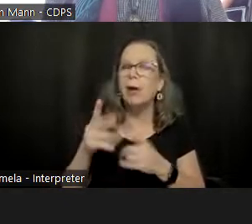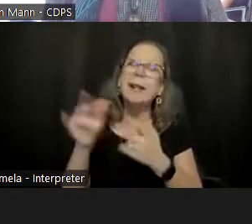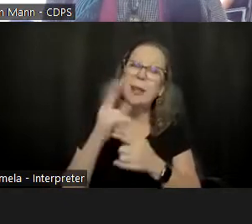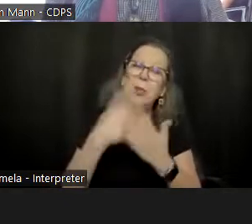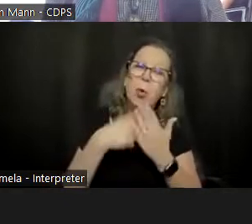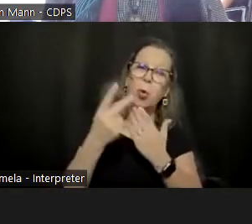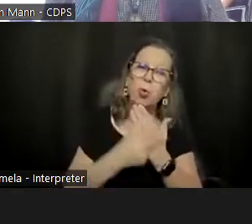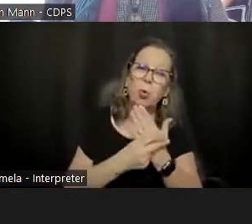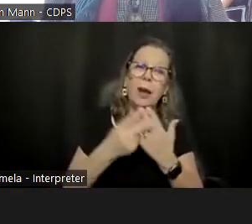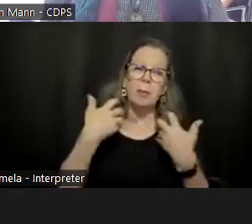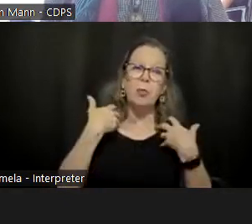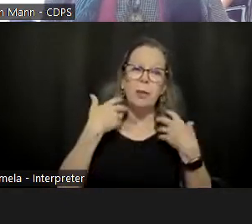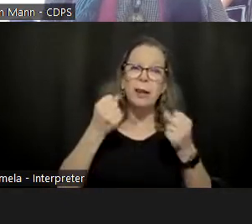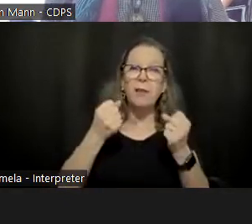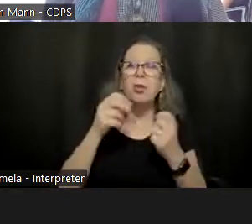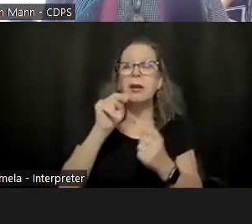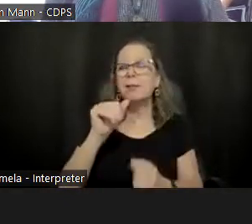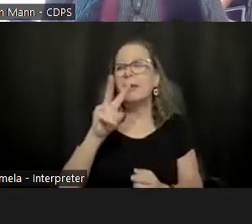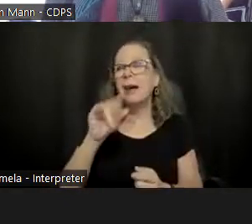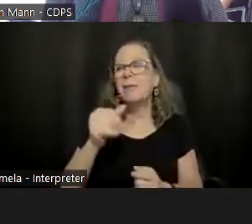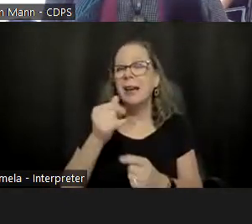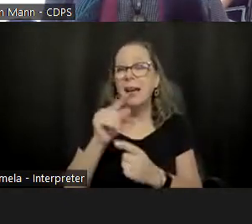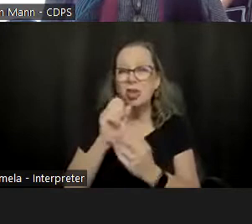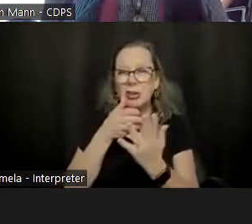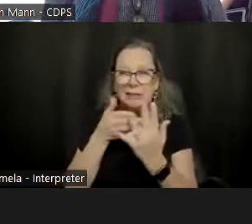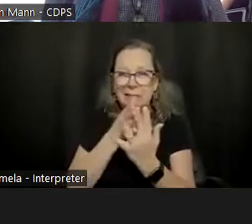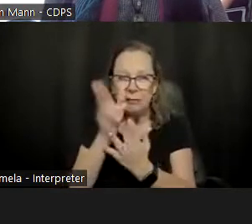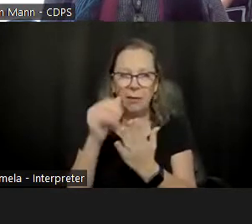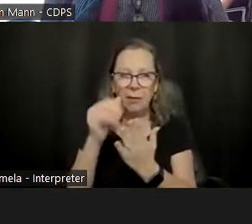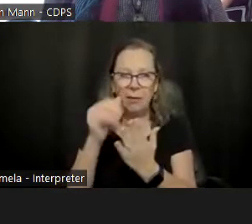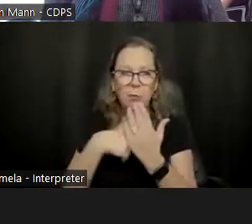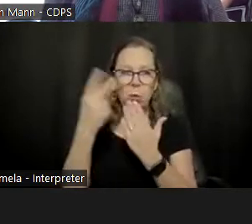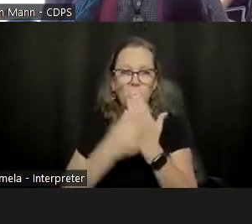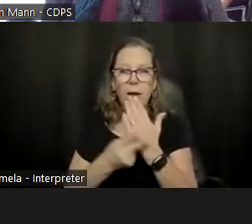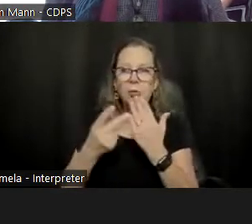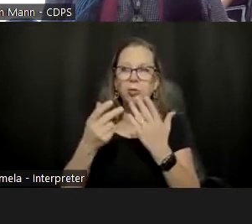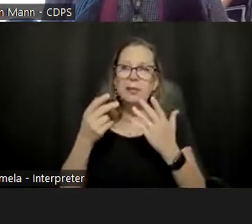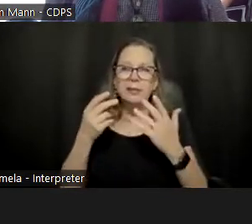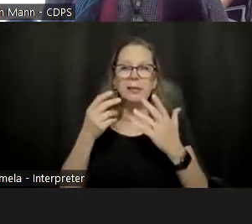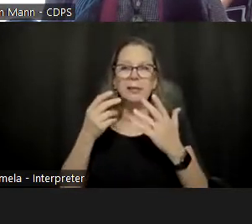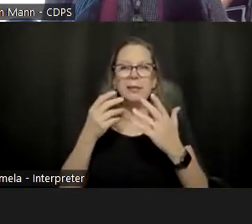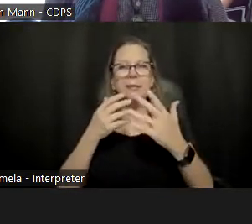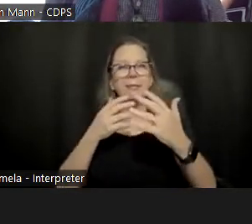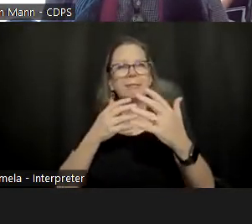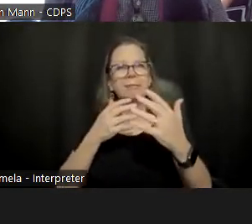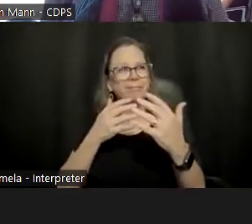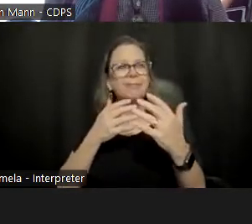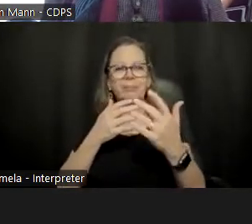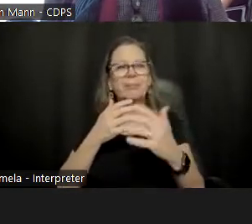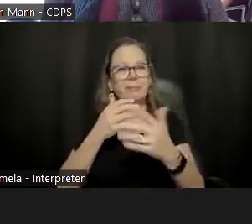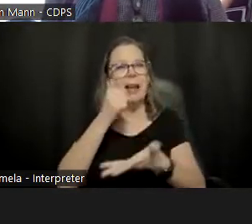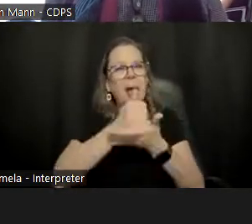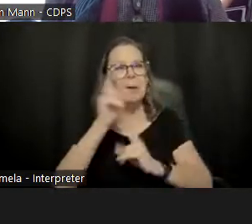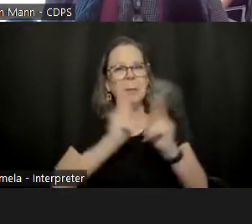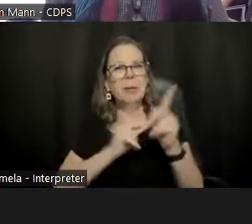happening now within that community. So kind of just meeting folks halfway, just in case they weren't able to have that